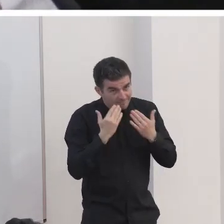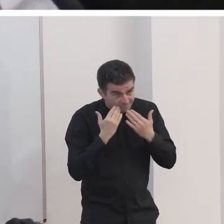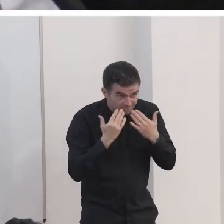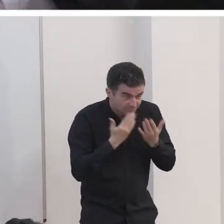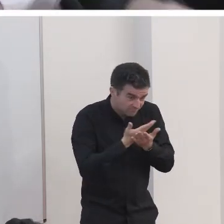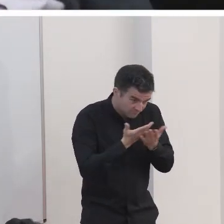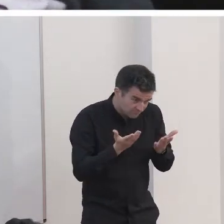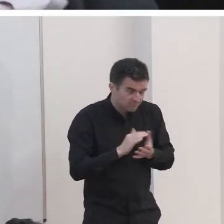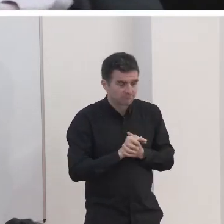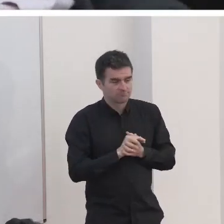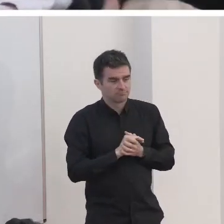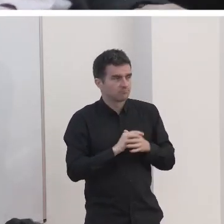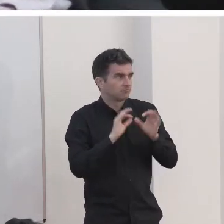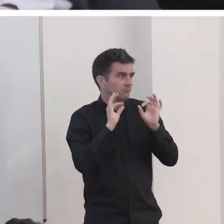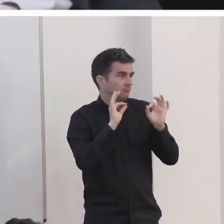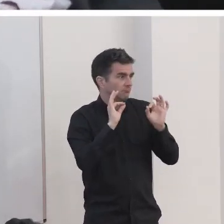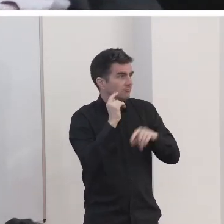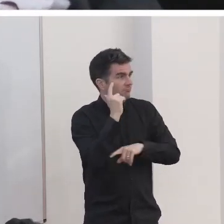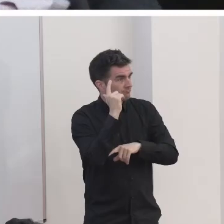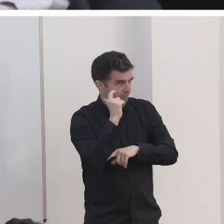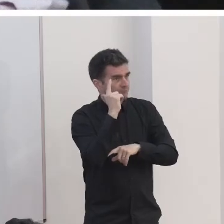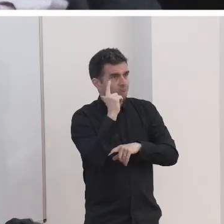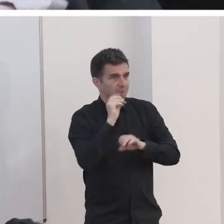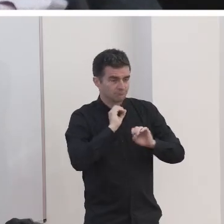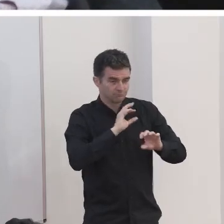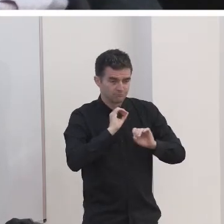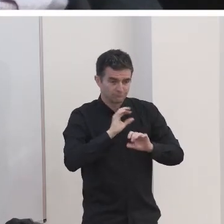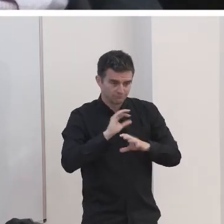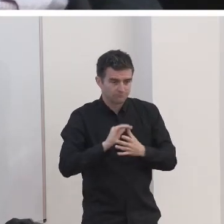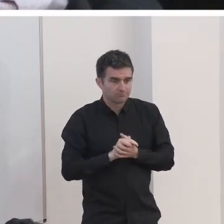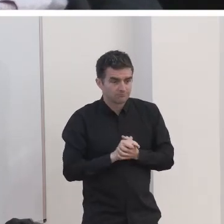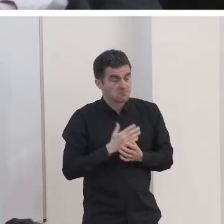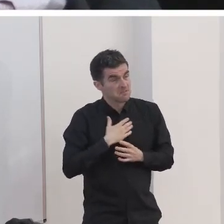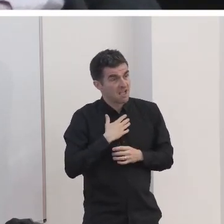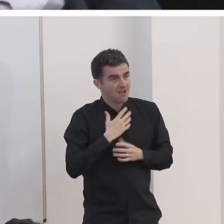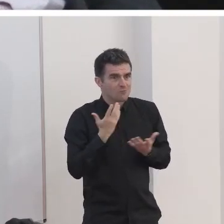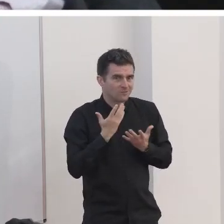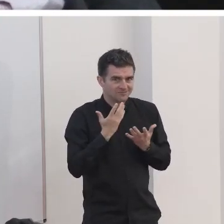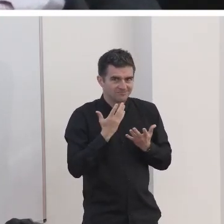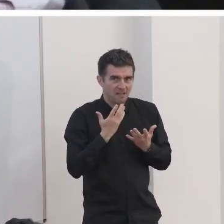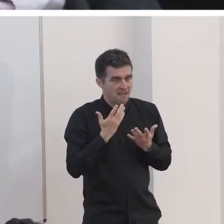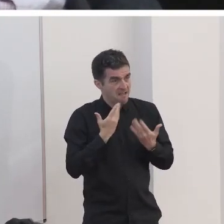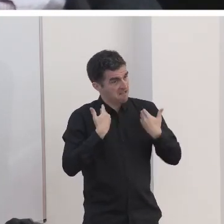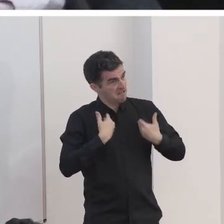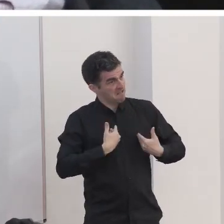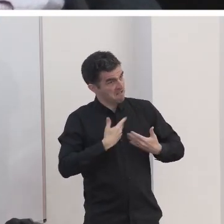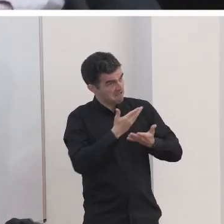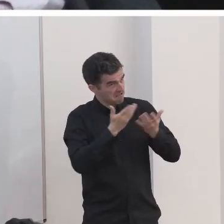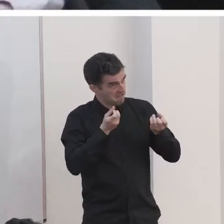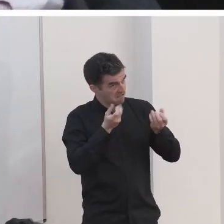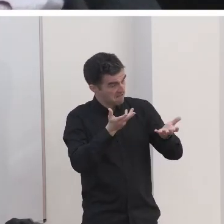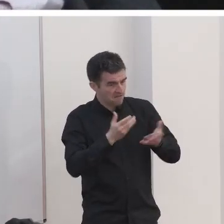I'm unlucky, to explore, especially when it comes to traveling. In 2018, I was